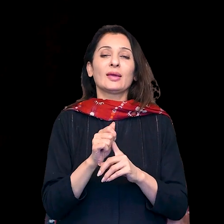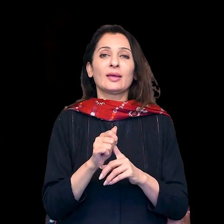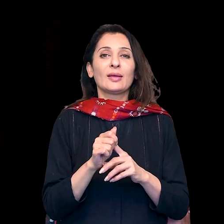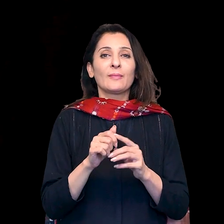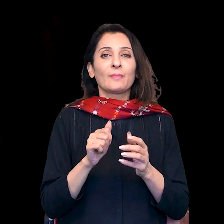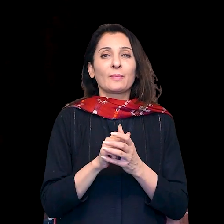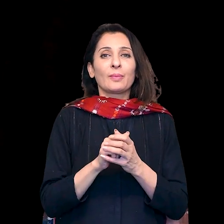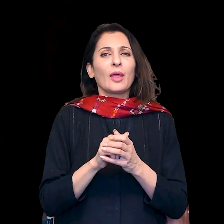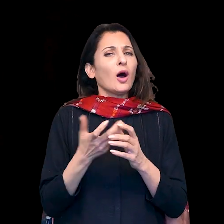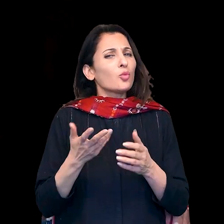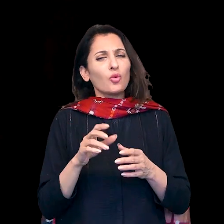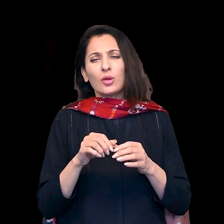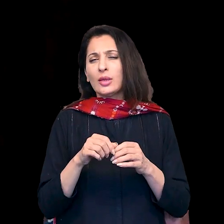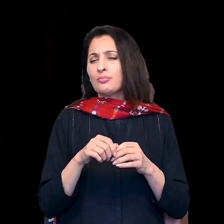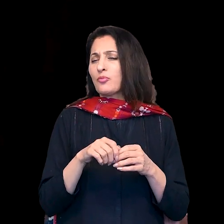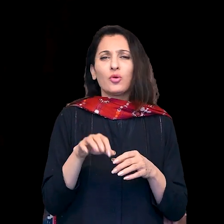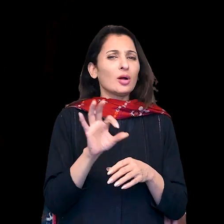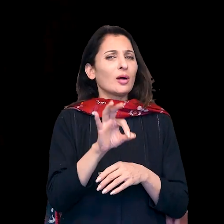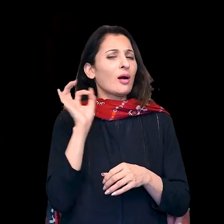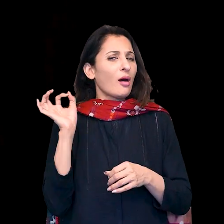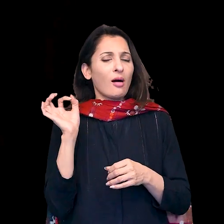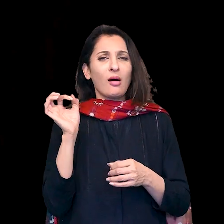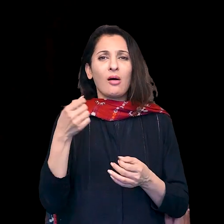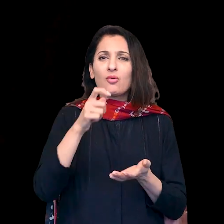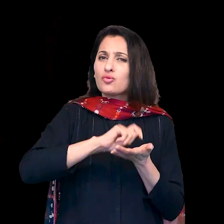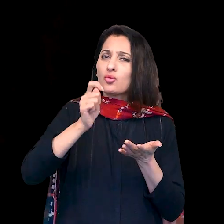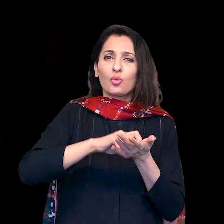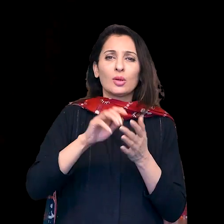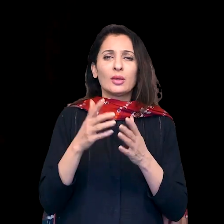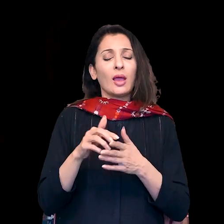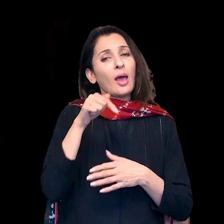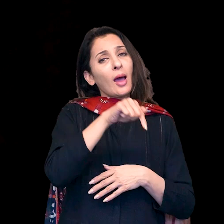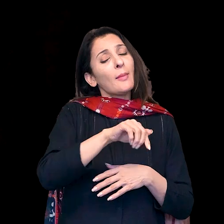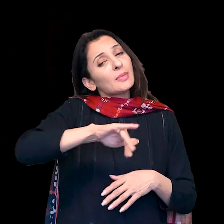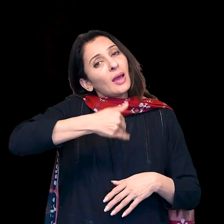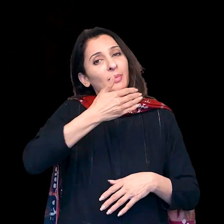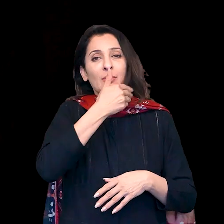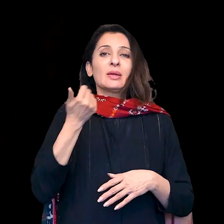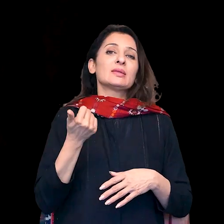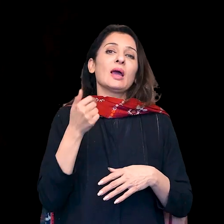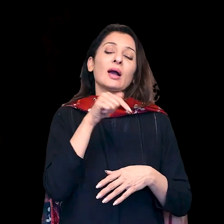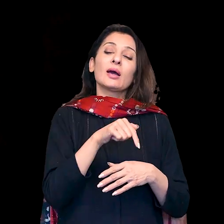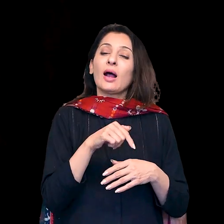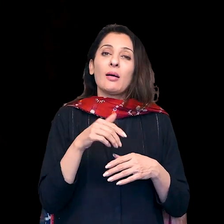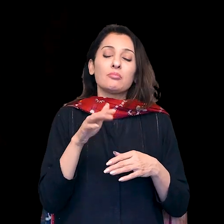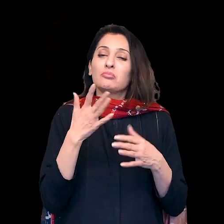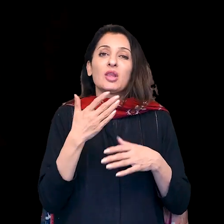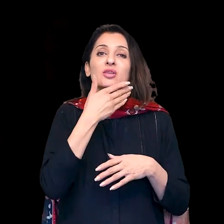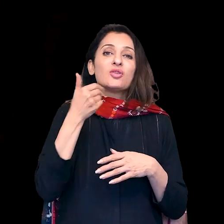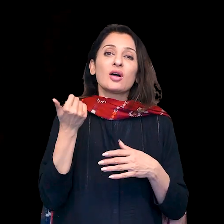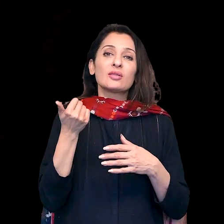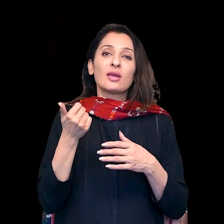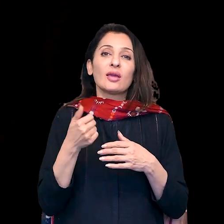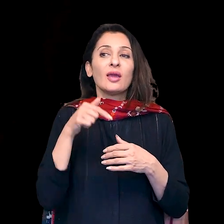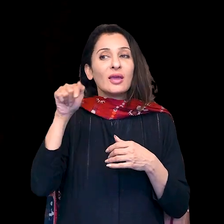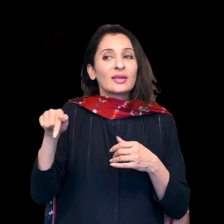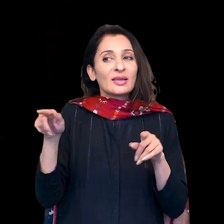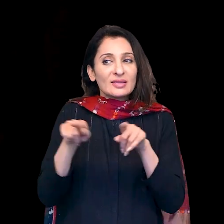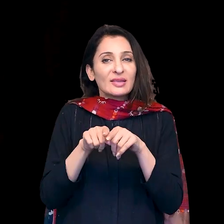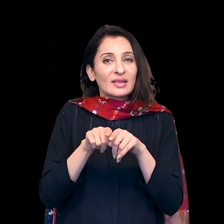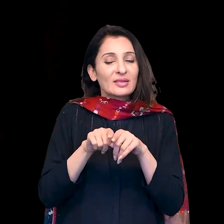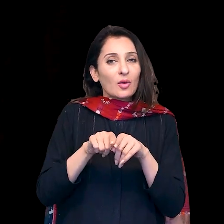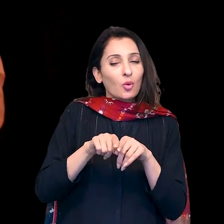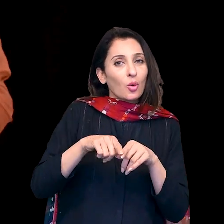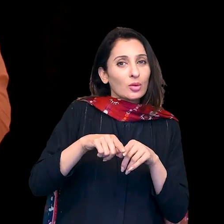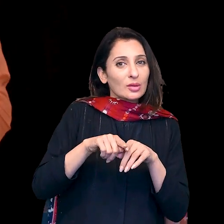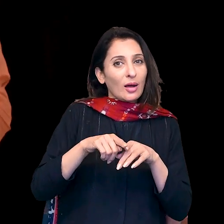society. However, there's no hard and fast rule. You have to see what you want and what works for you. If you don't want